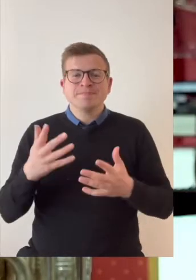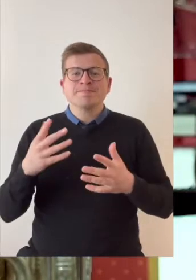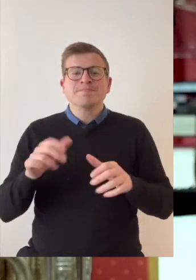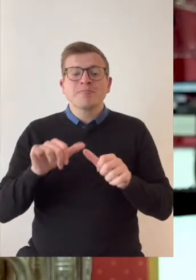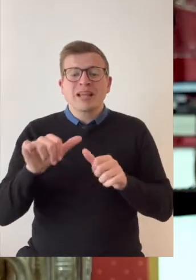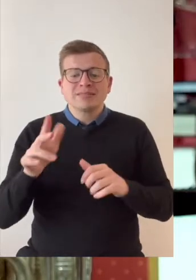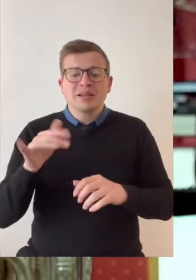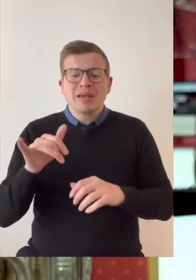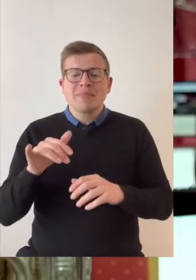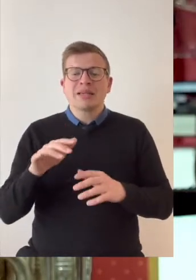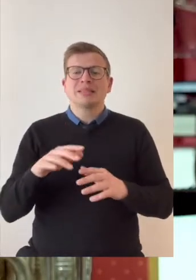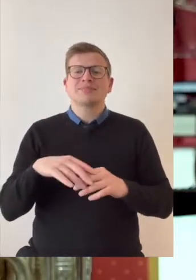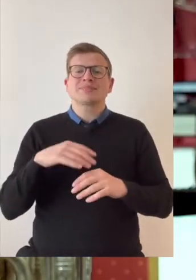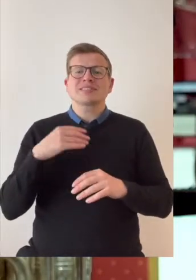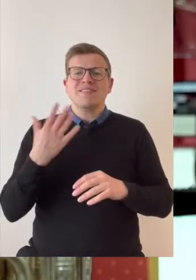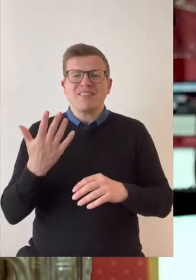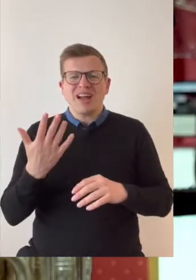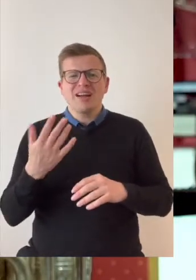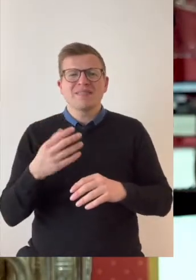After maybe